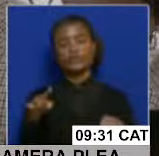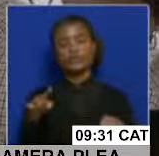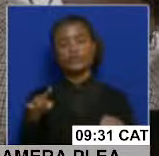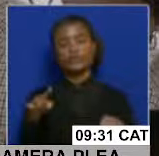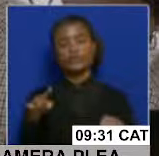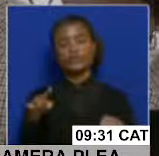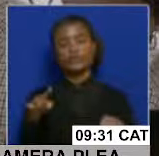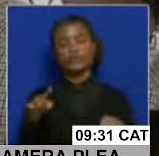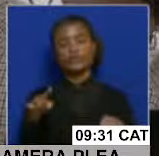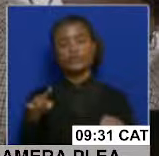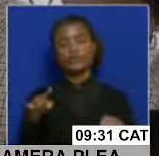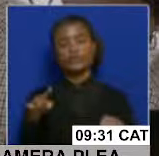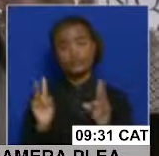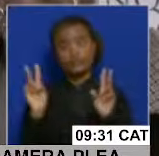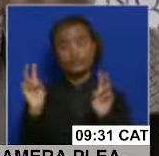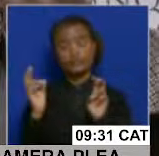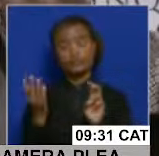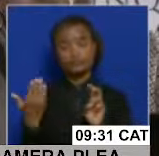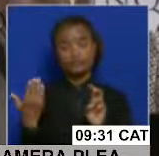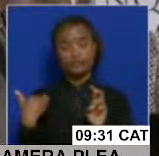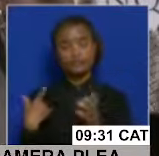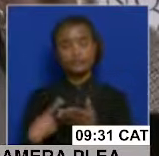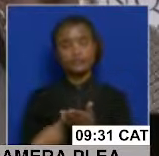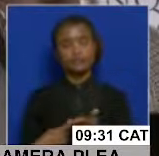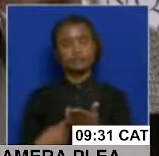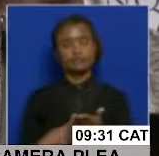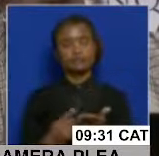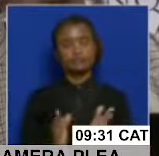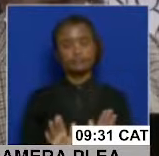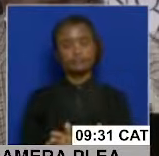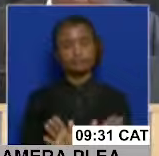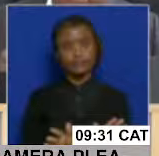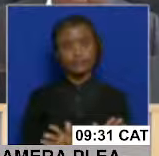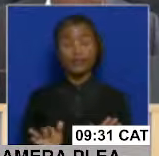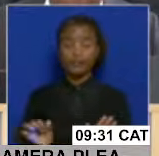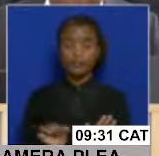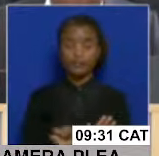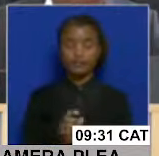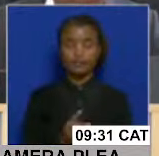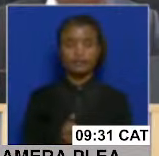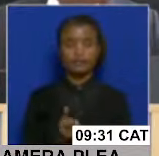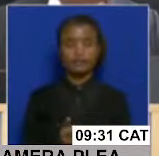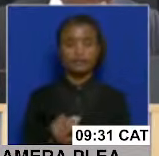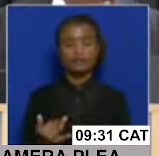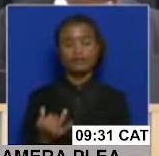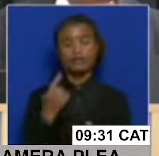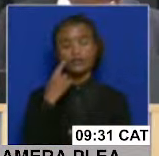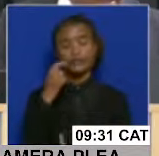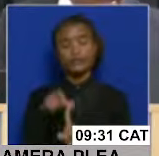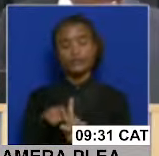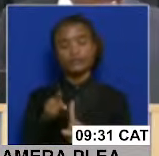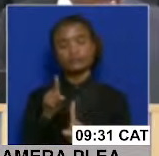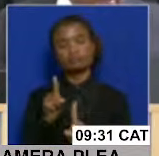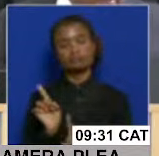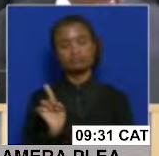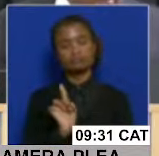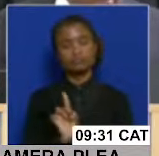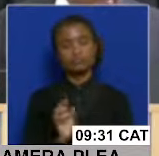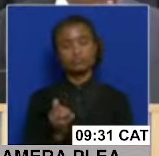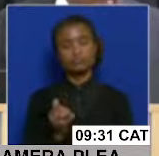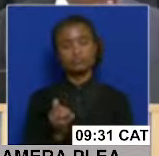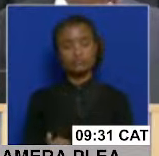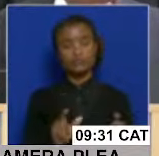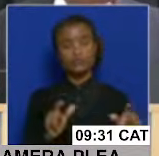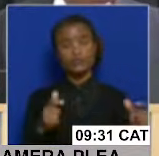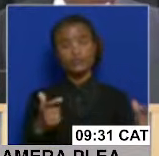That we've previously dealt with, we intend to present a witness before the Commission who will testify